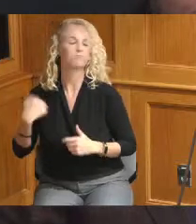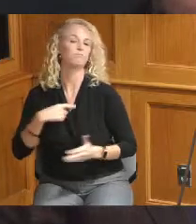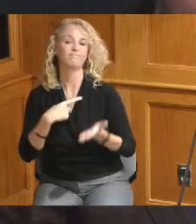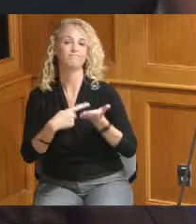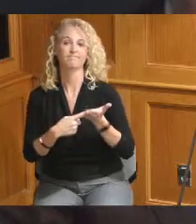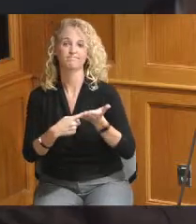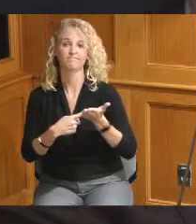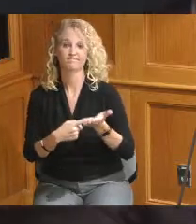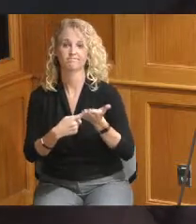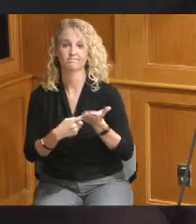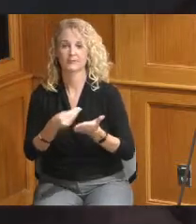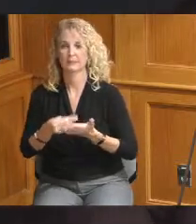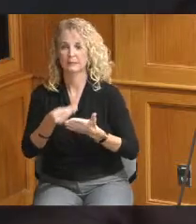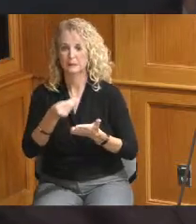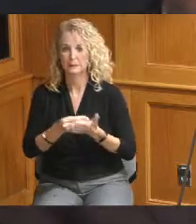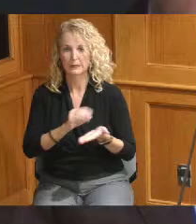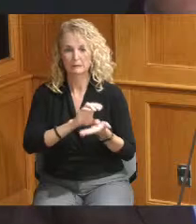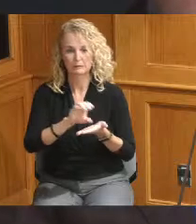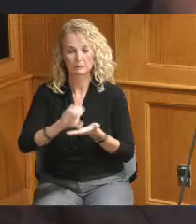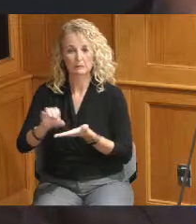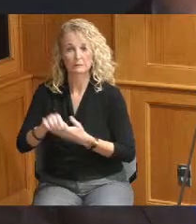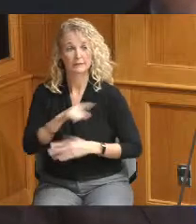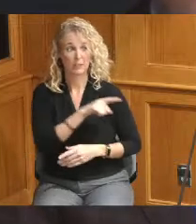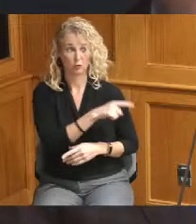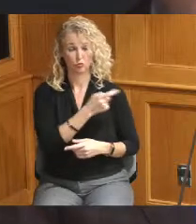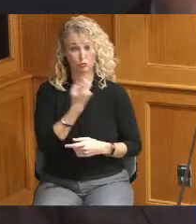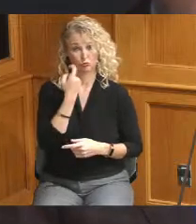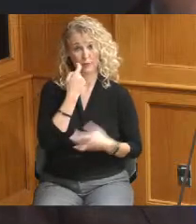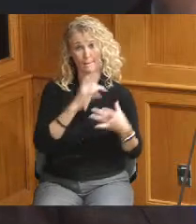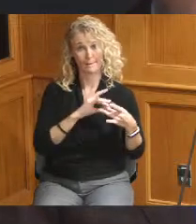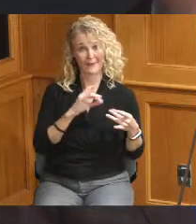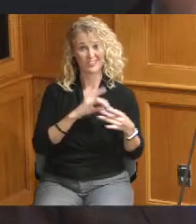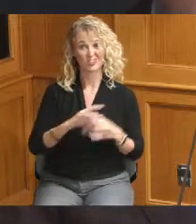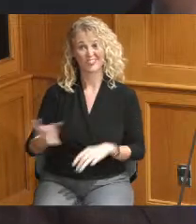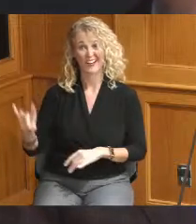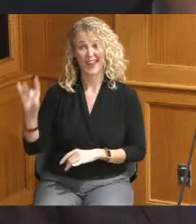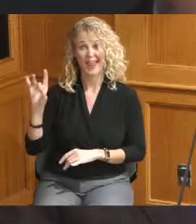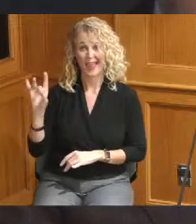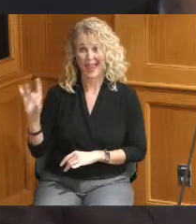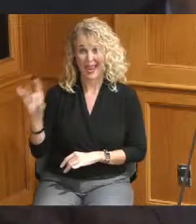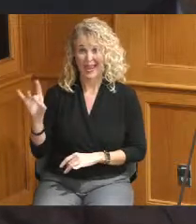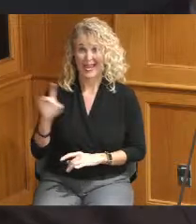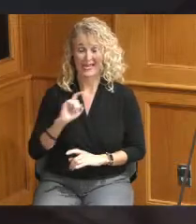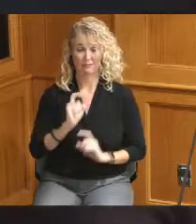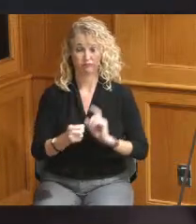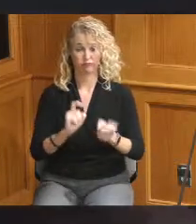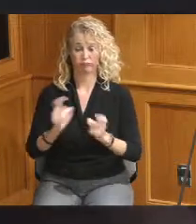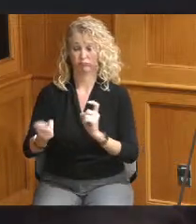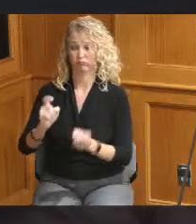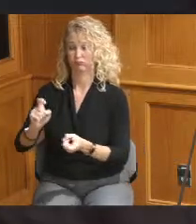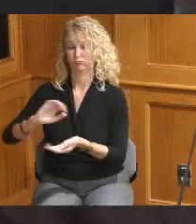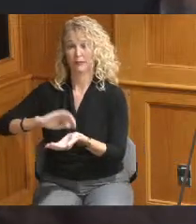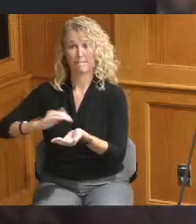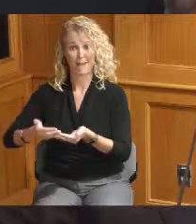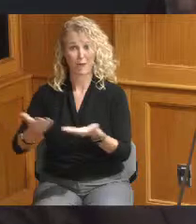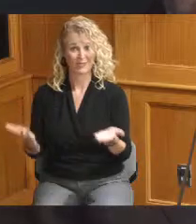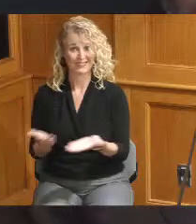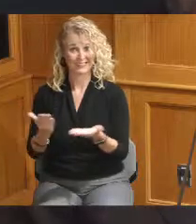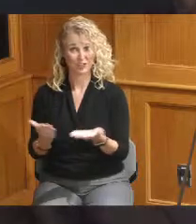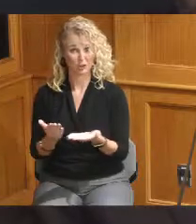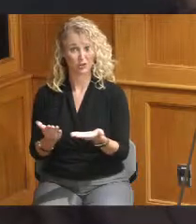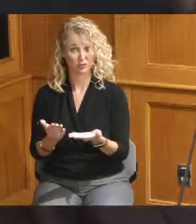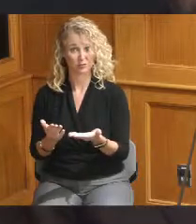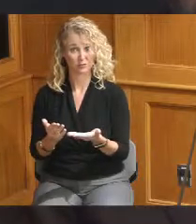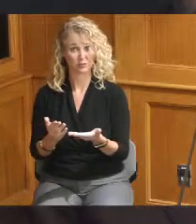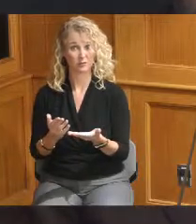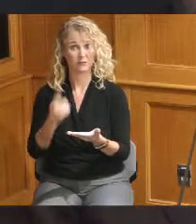about these awards. And as you alluded to, Commissioner, 8 awards have gone out to Hamilton County agencies related